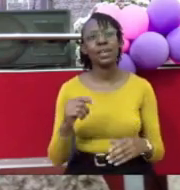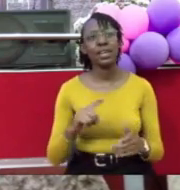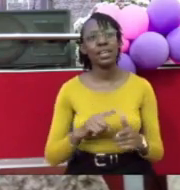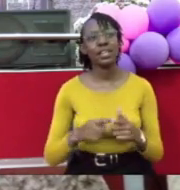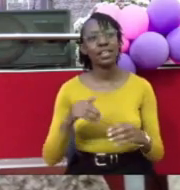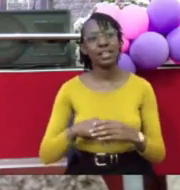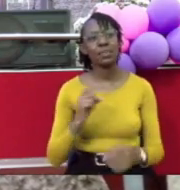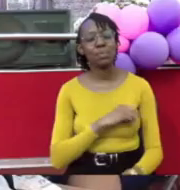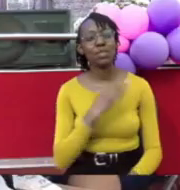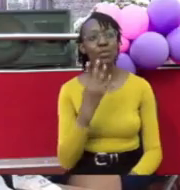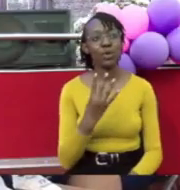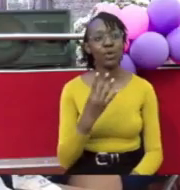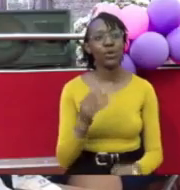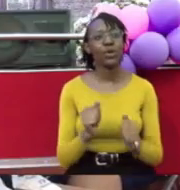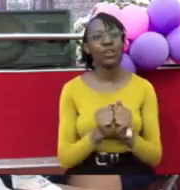born. April